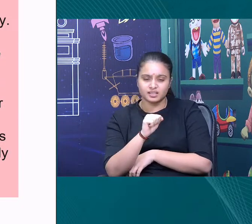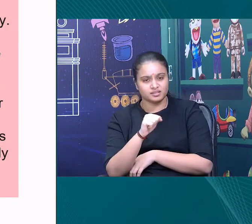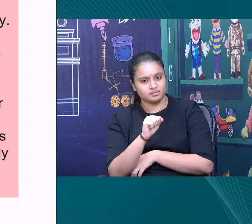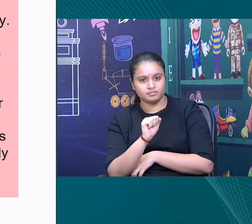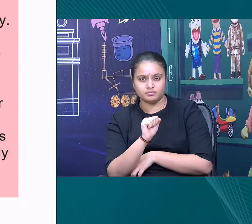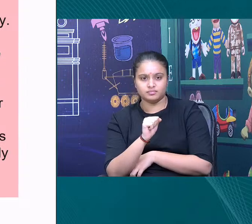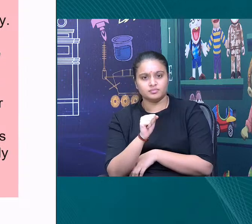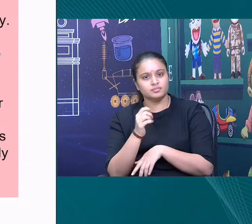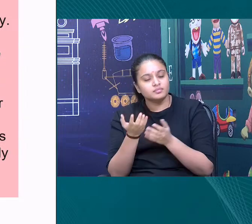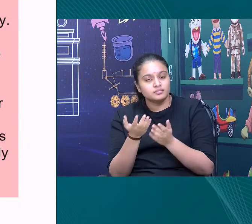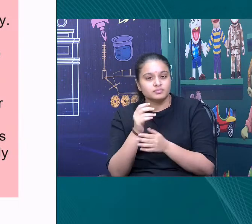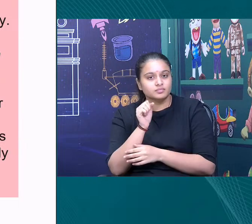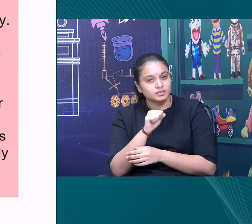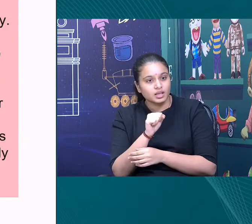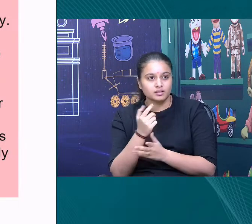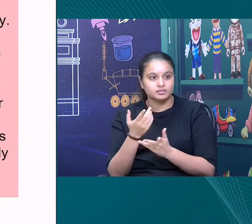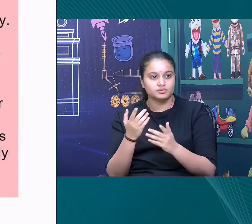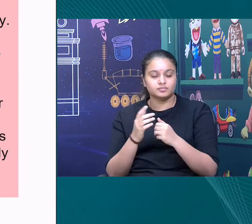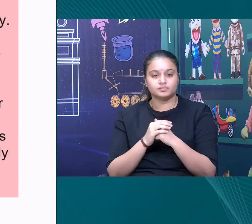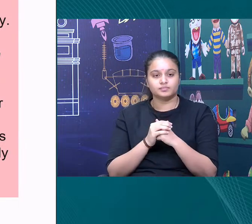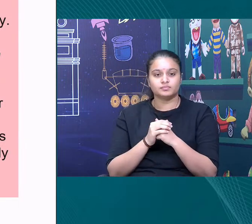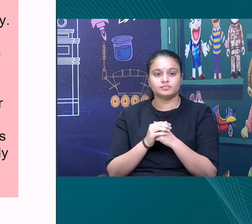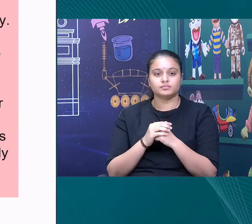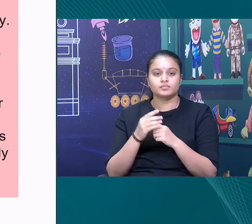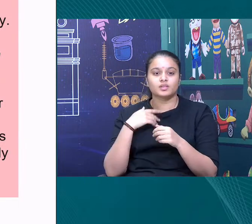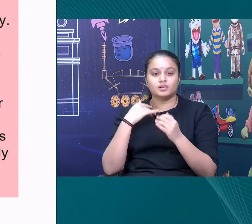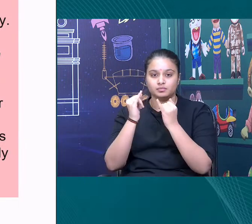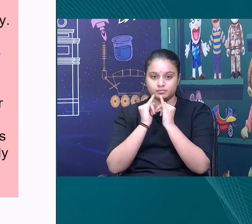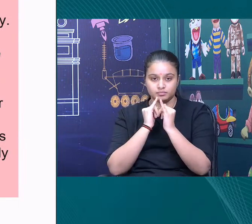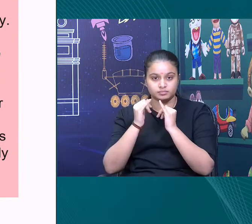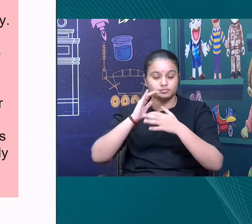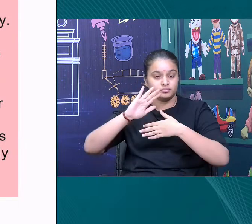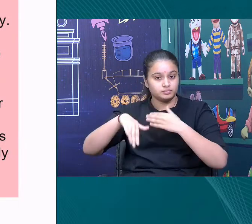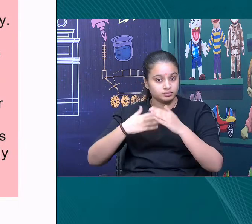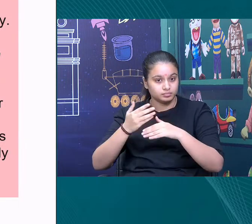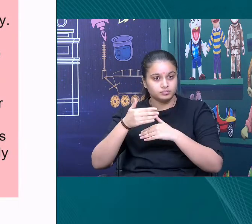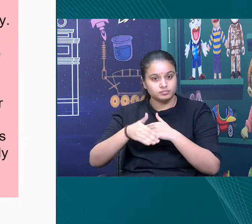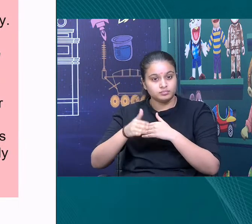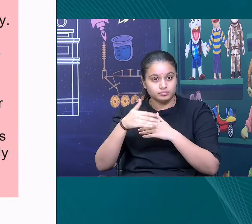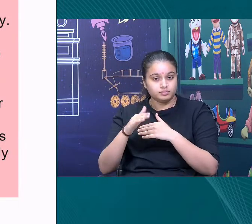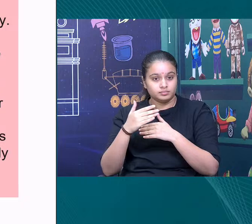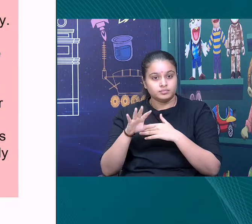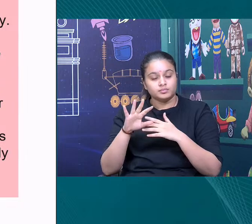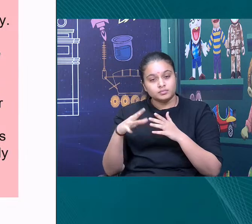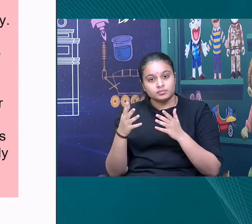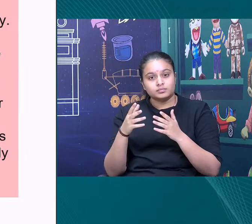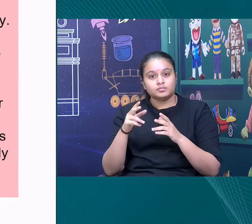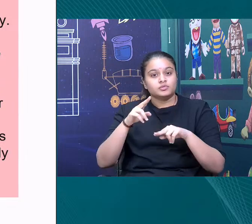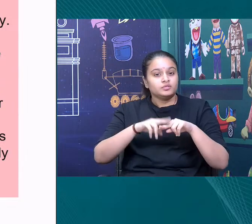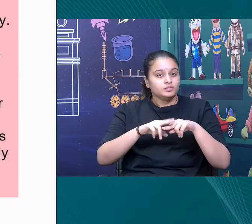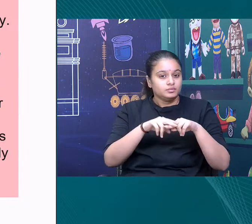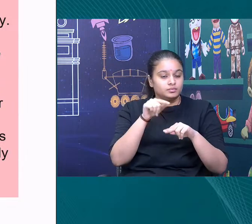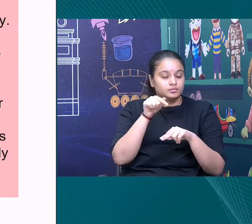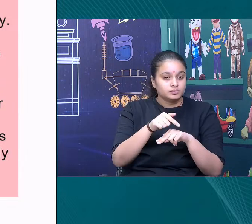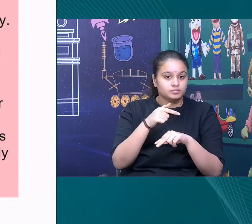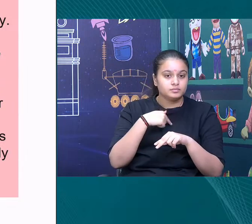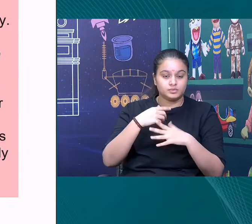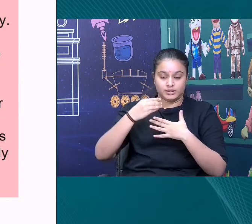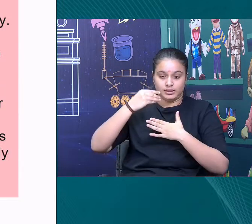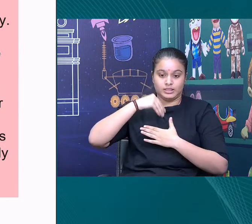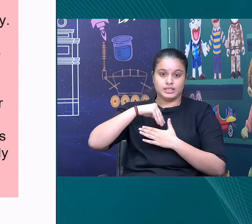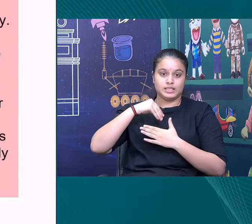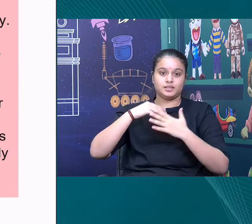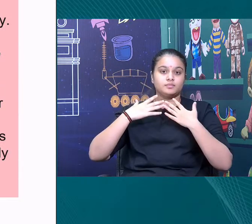because it disrupts his day in any way. Throughout the conversation, the author, which is Firdaus Kanga, was struck by Hawking's inner